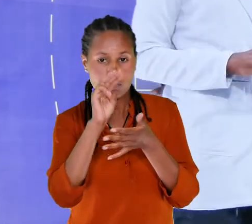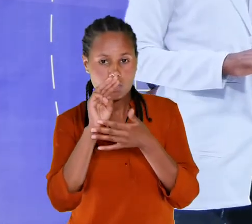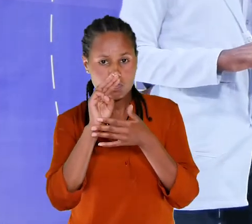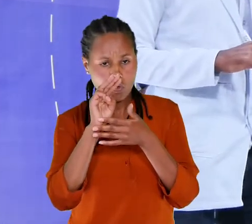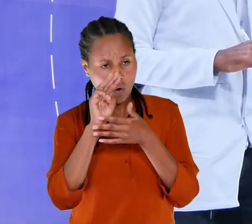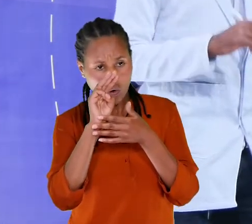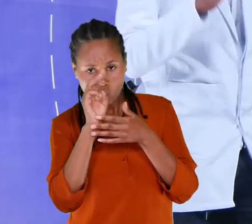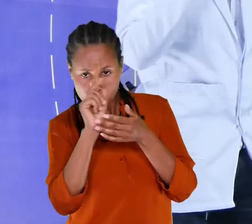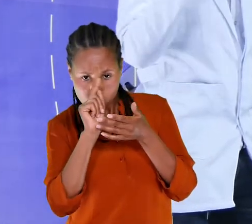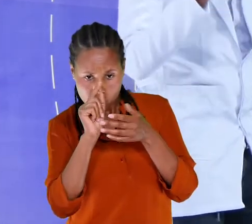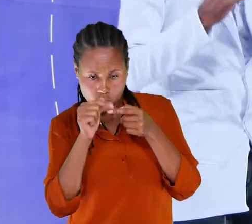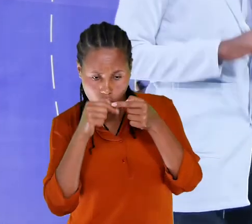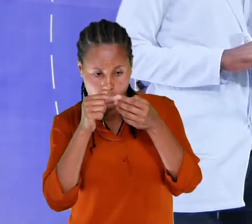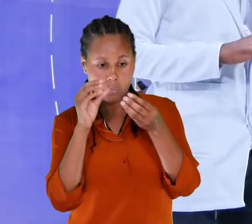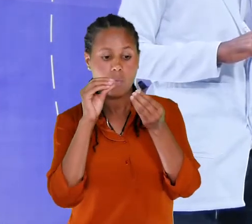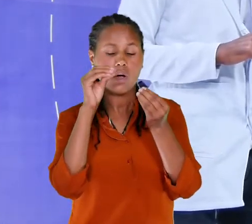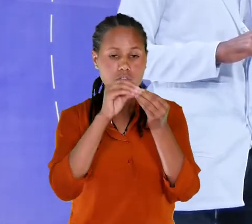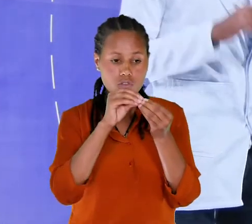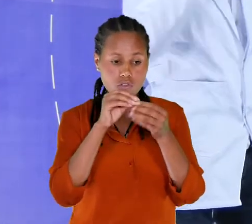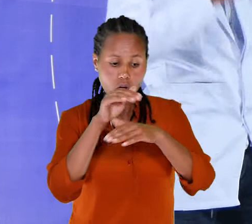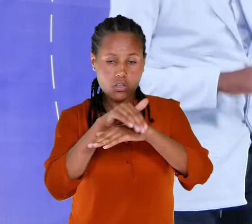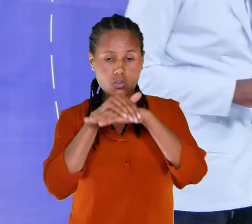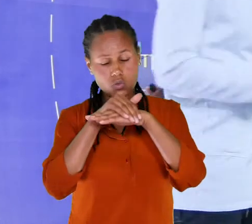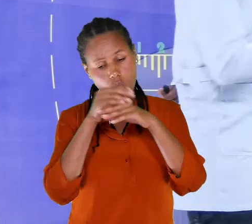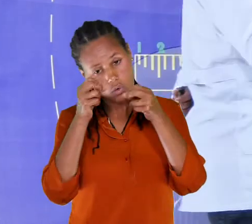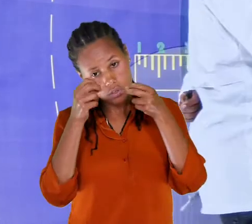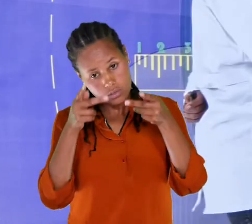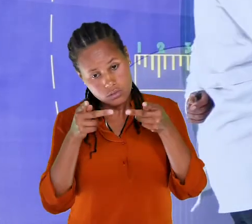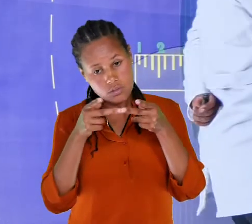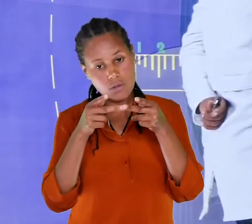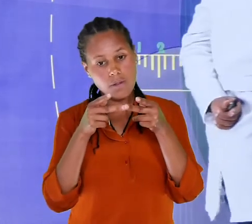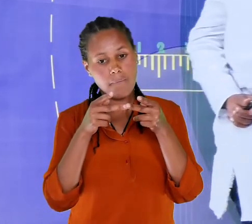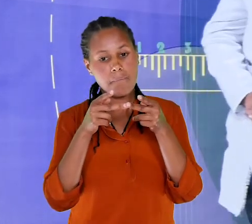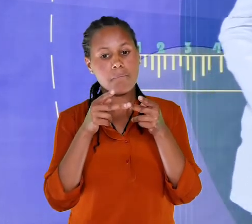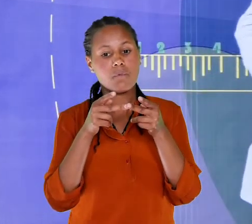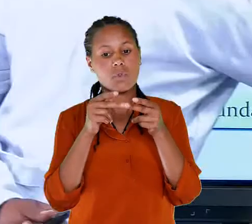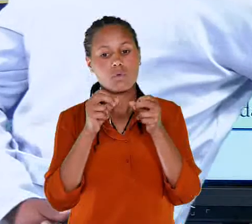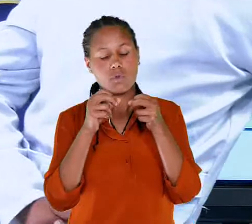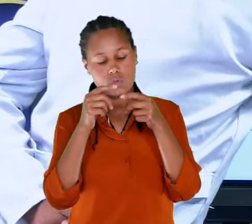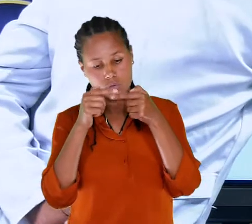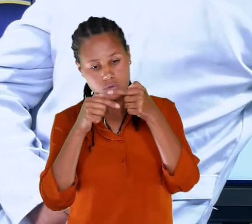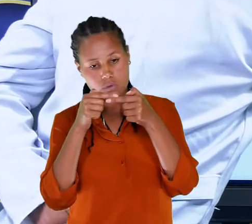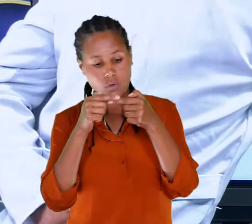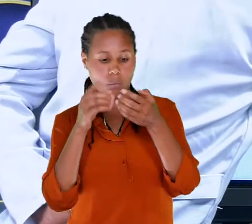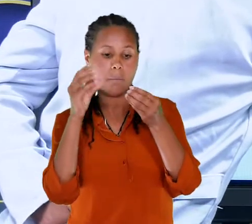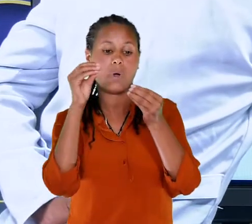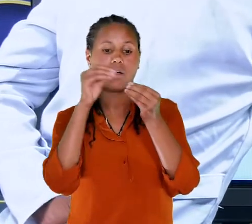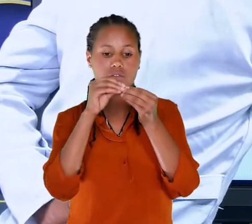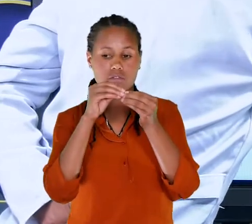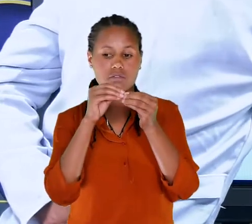maths? English? Okay. Let's say you are going to read maths.